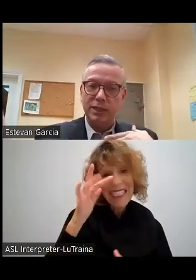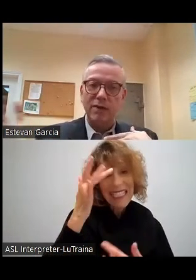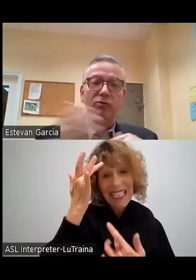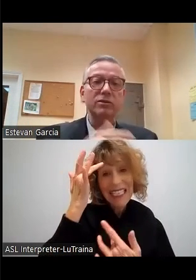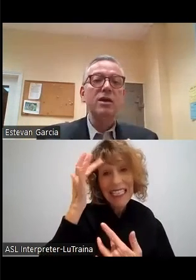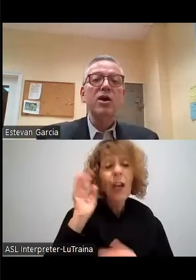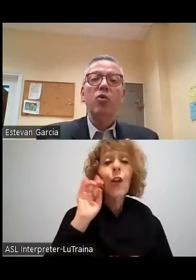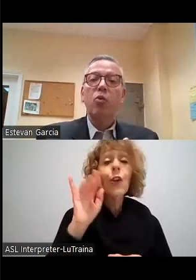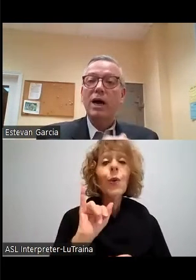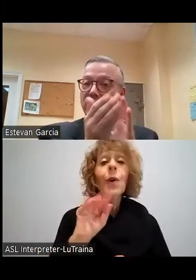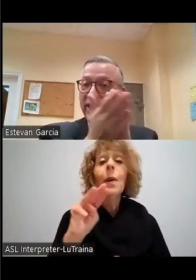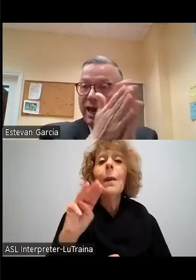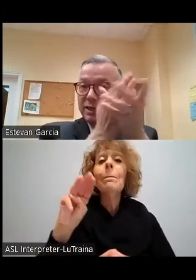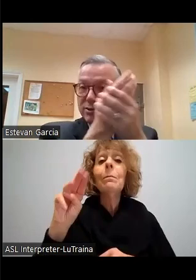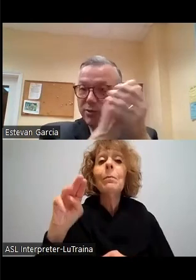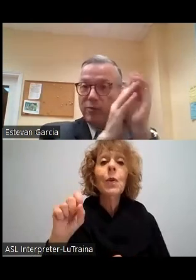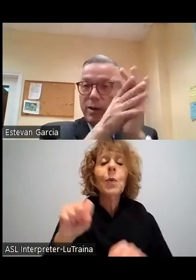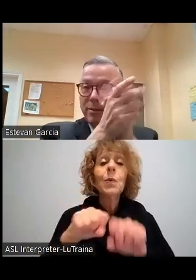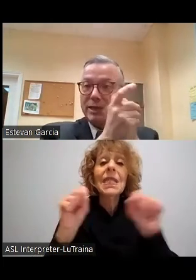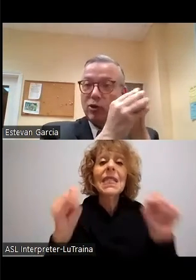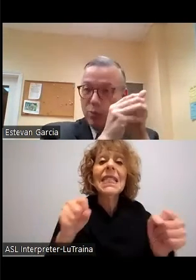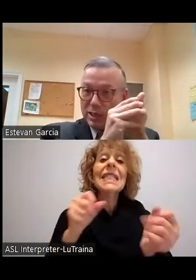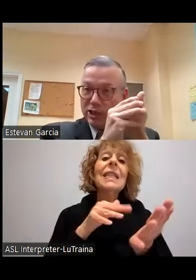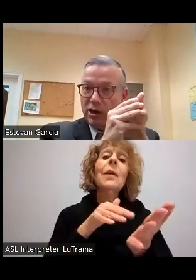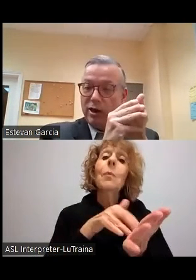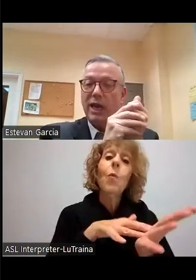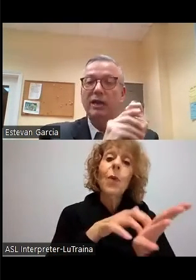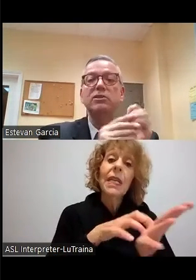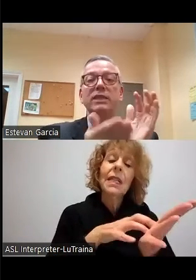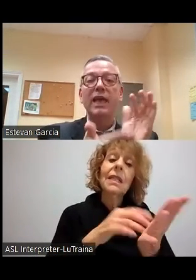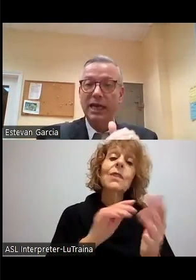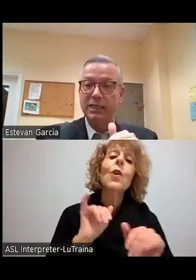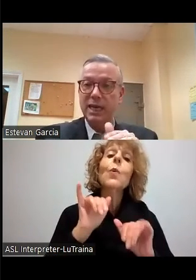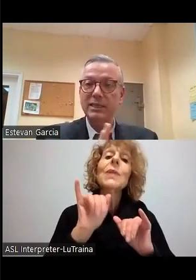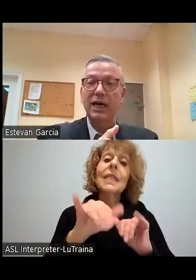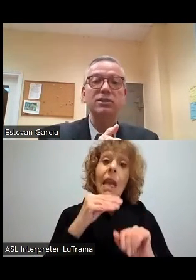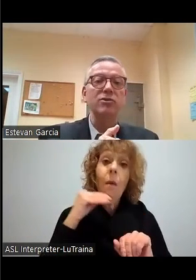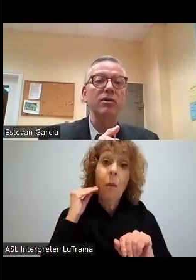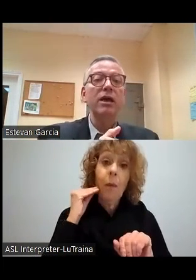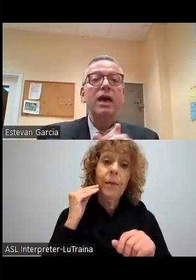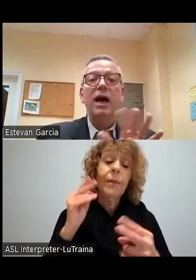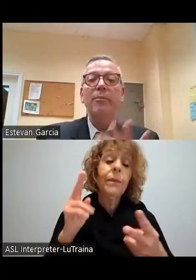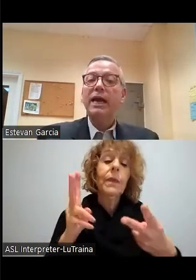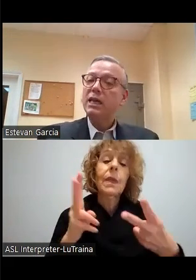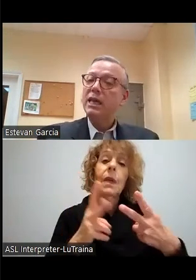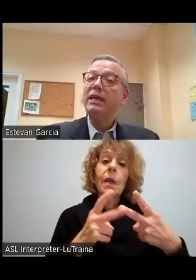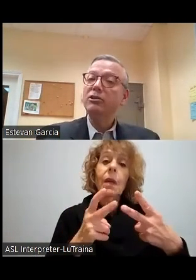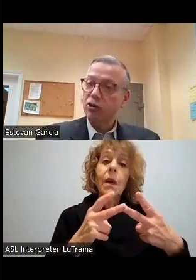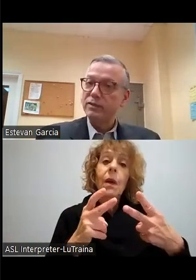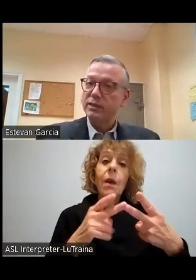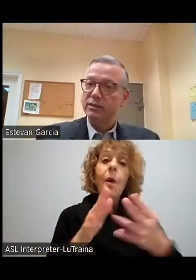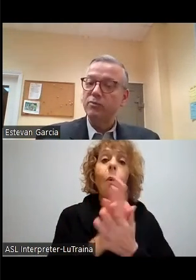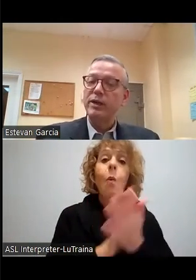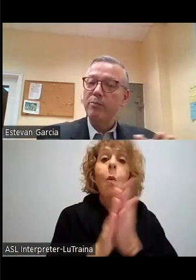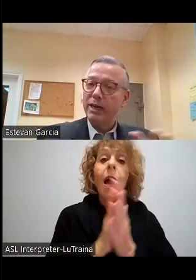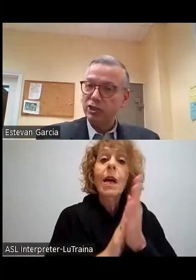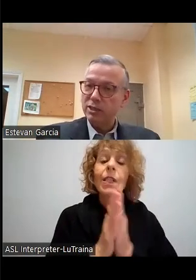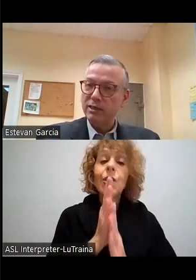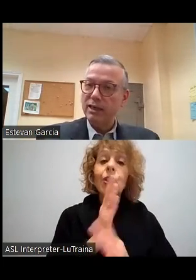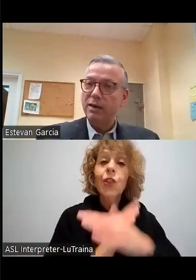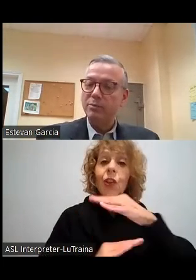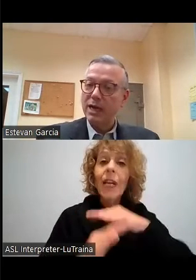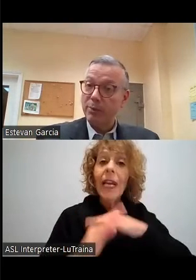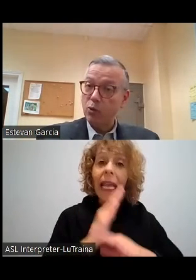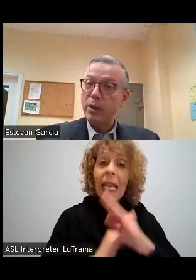and to protect others. Wash your hands, right? We want to make sure we're washing our hands, using hand sanitizer, and cleaning surfaces. We